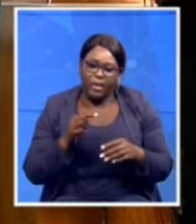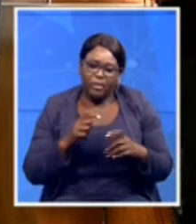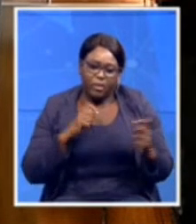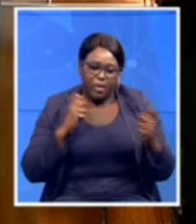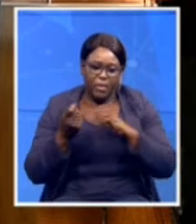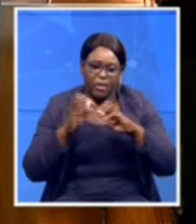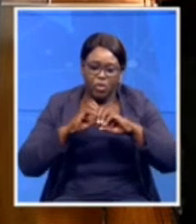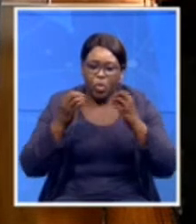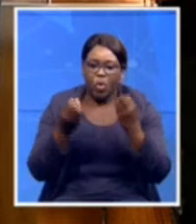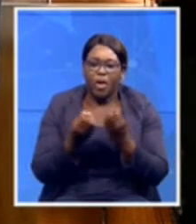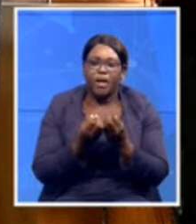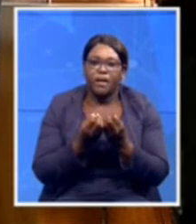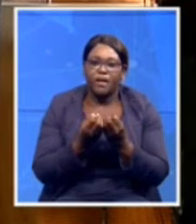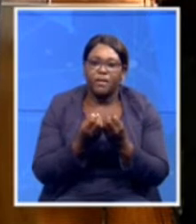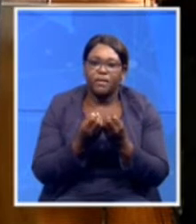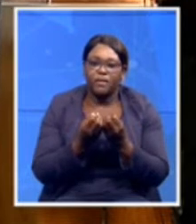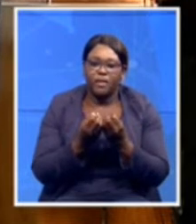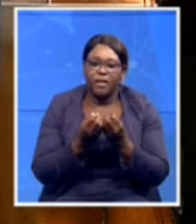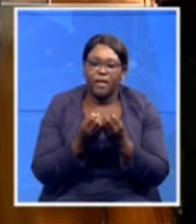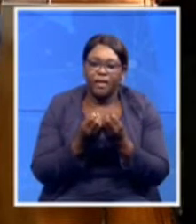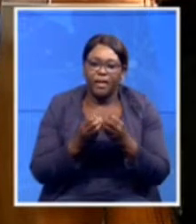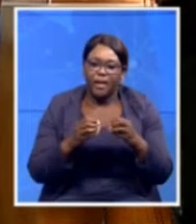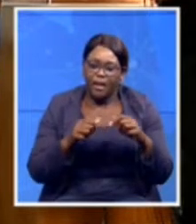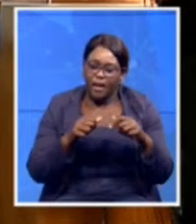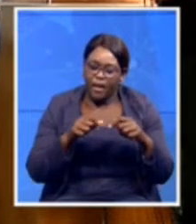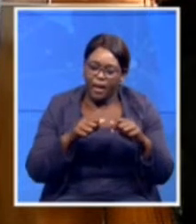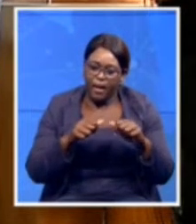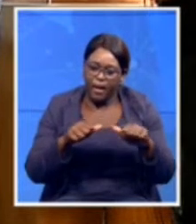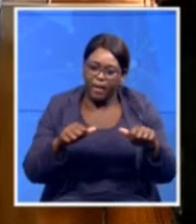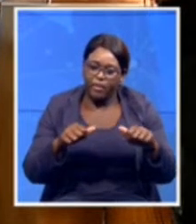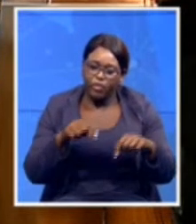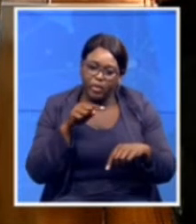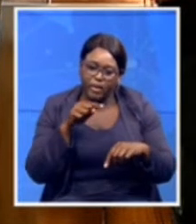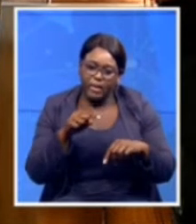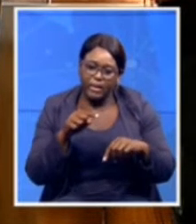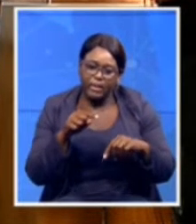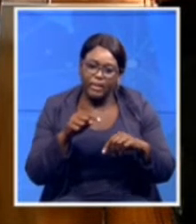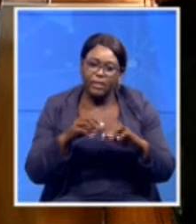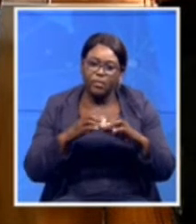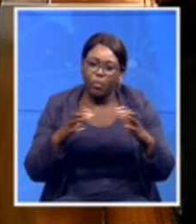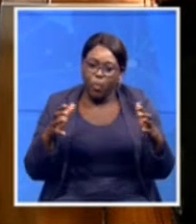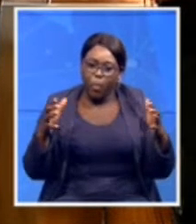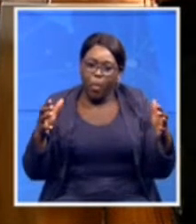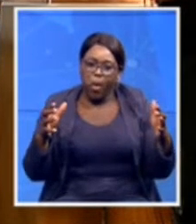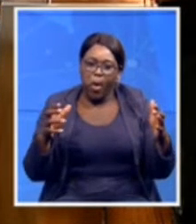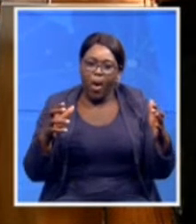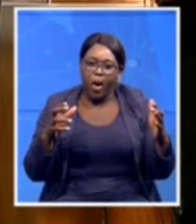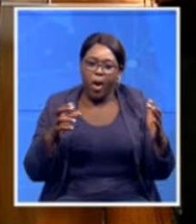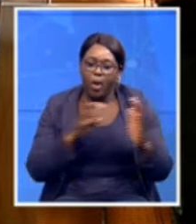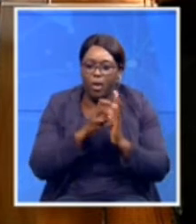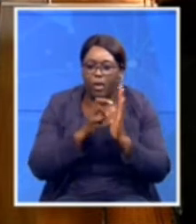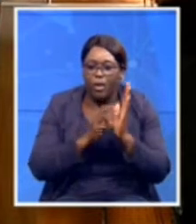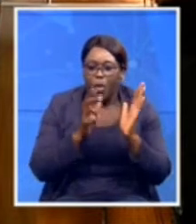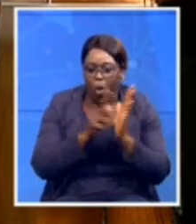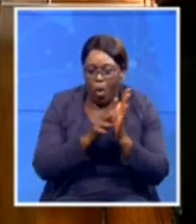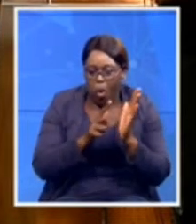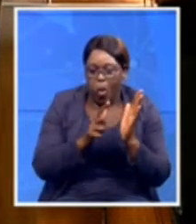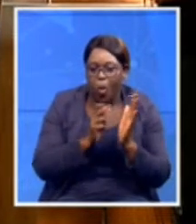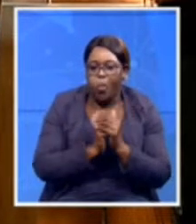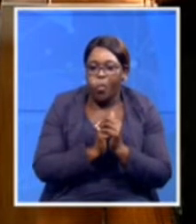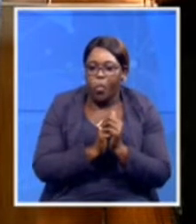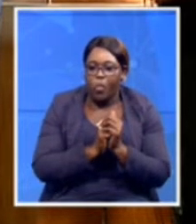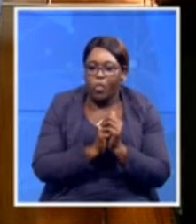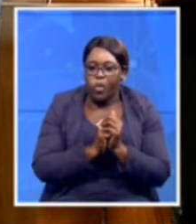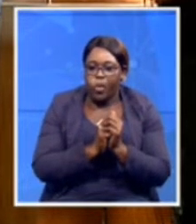to this expanded mandate. That's why I think for the medium term, we'll actually be working harder